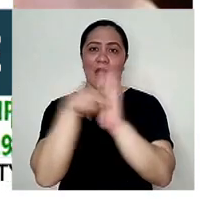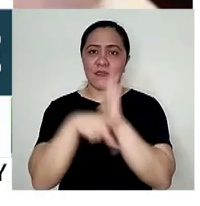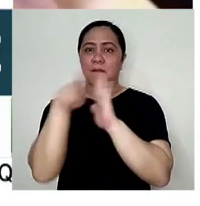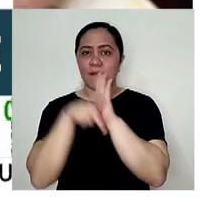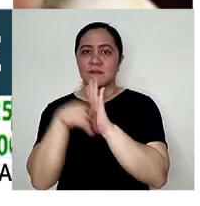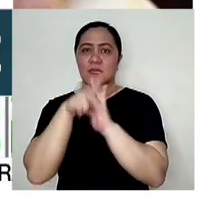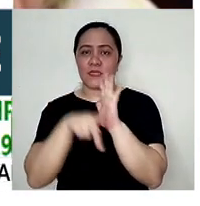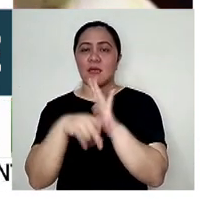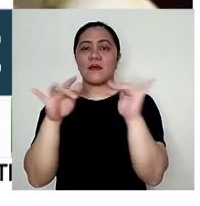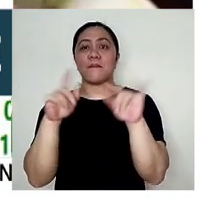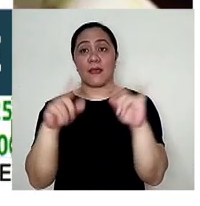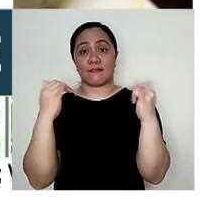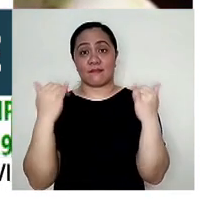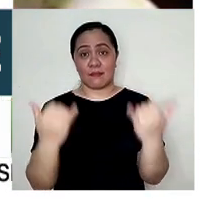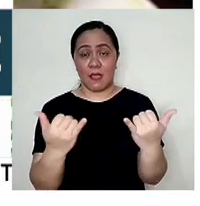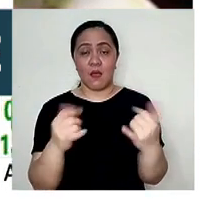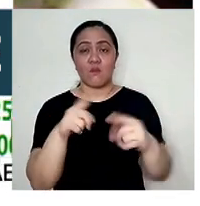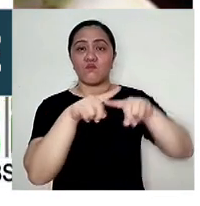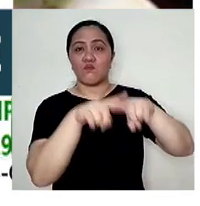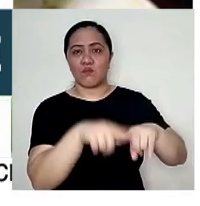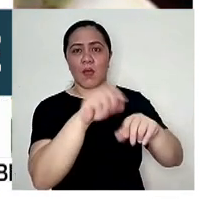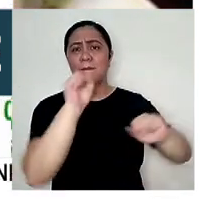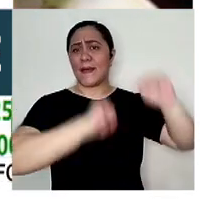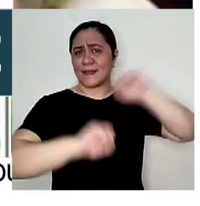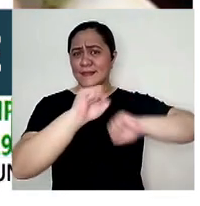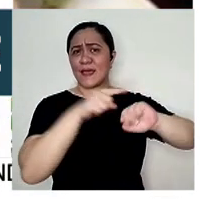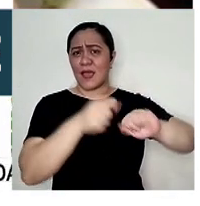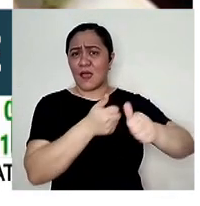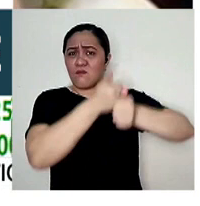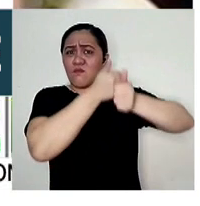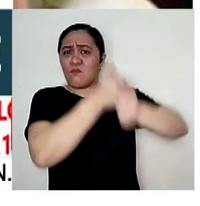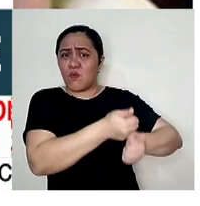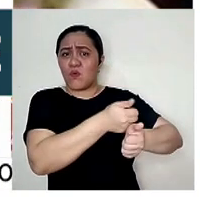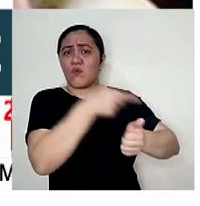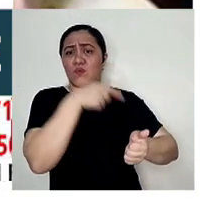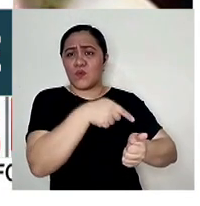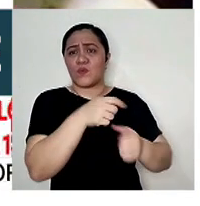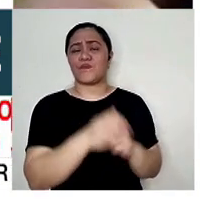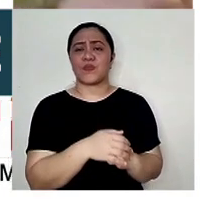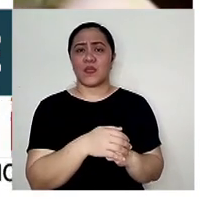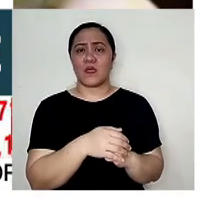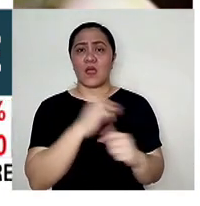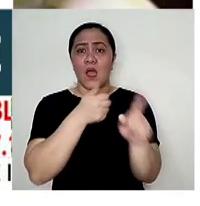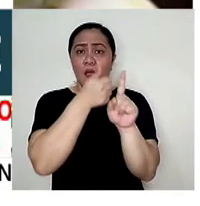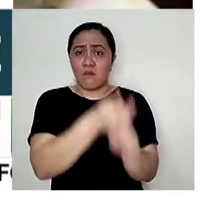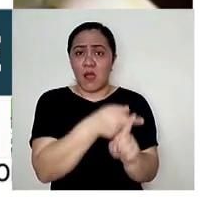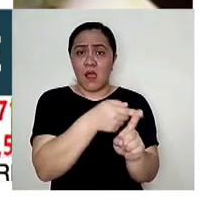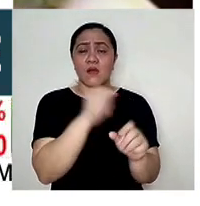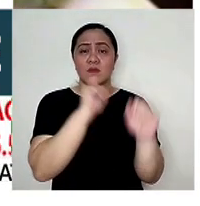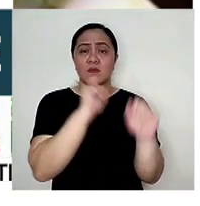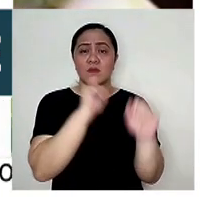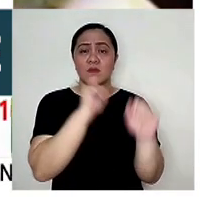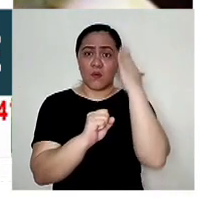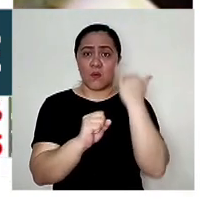this will all be based on science because otherwise it will be disastrous. It will be fatal. And